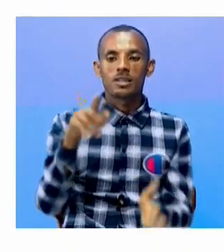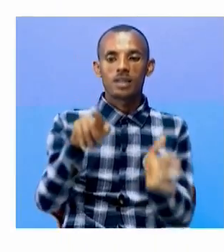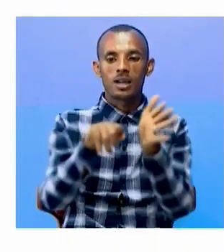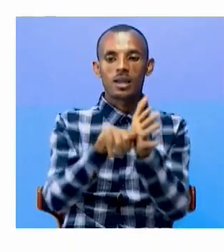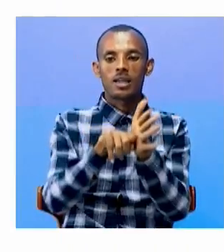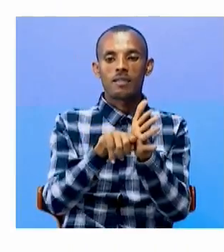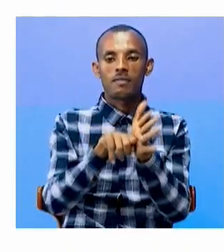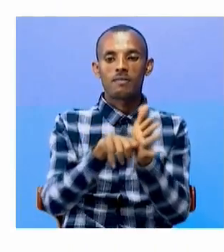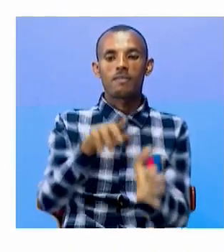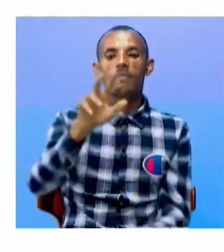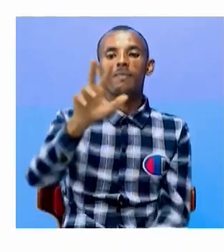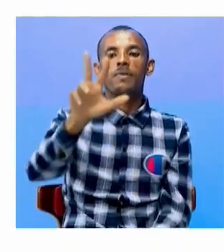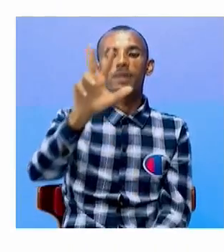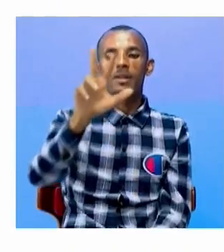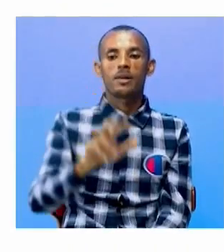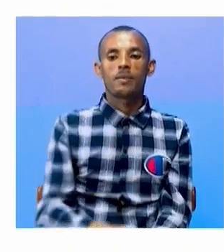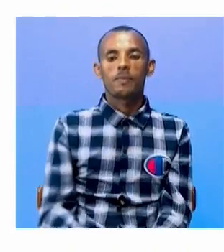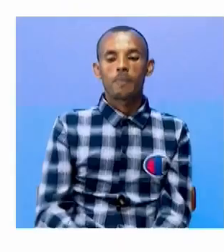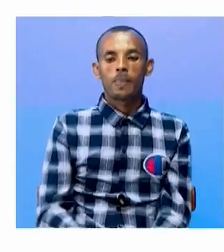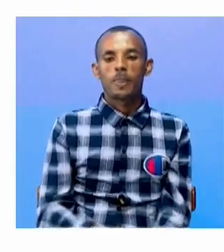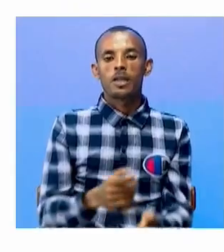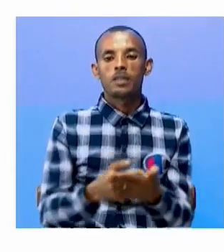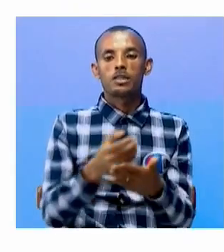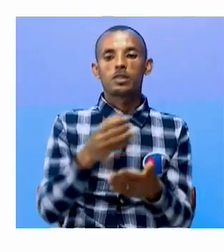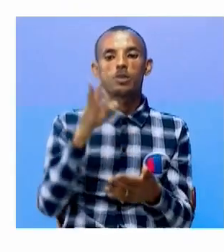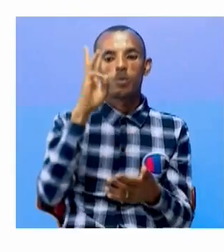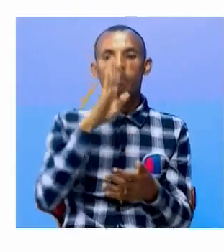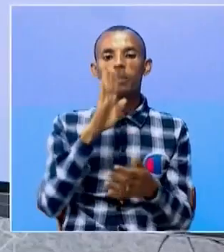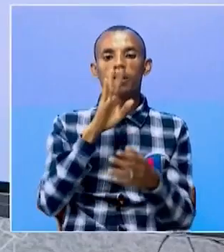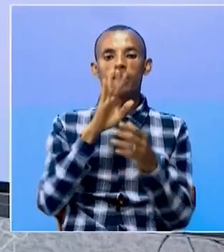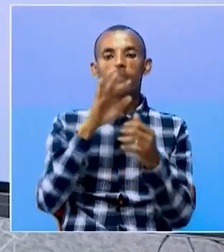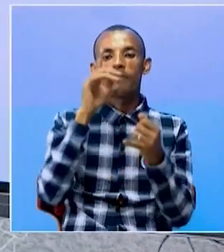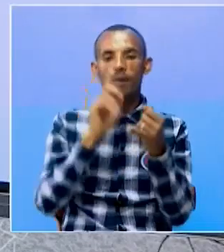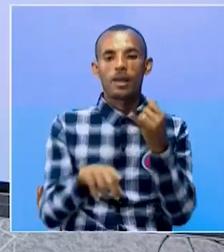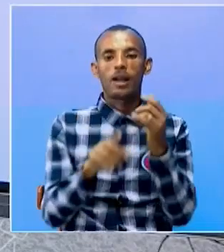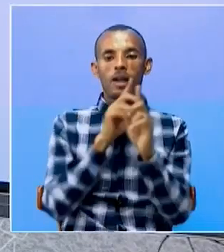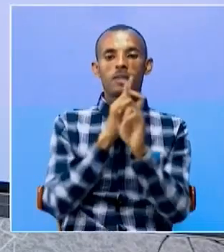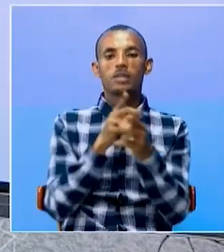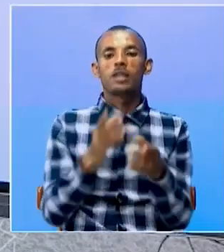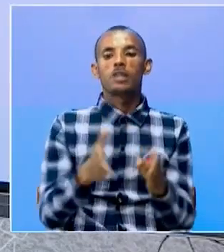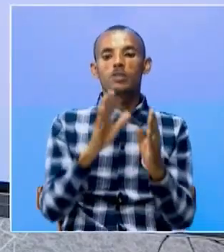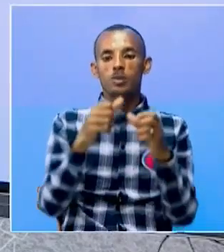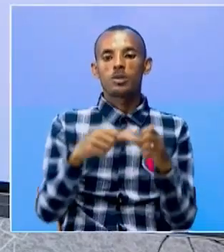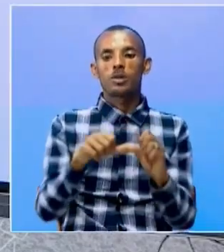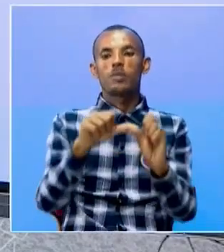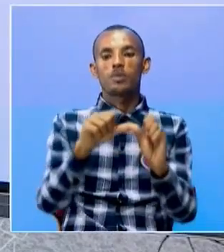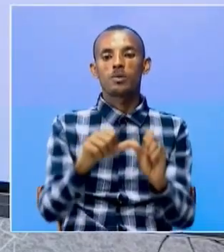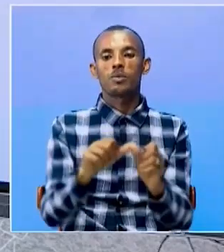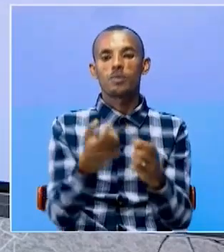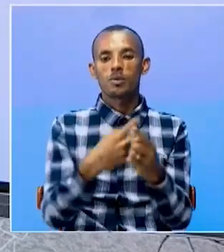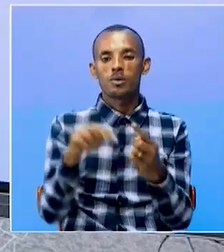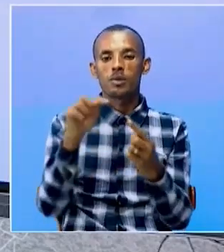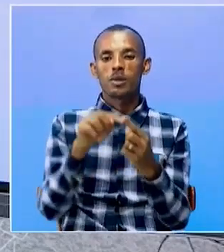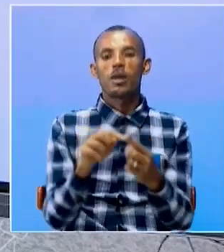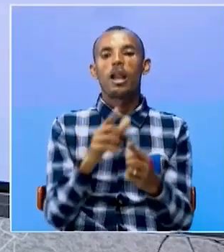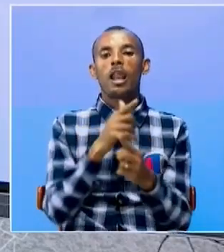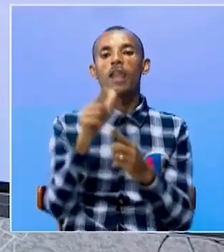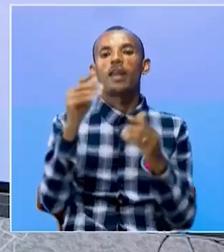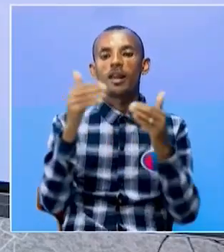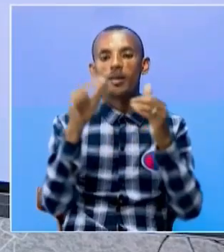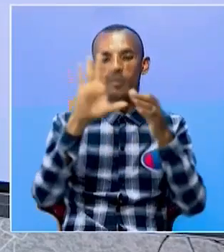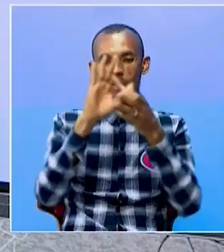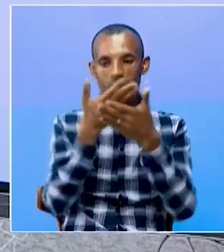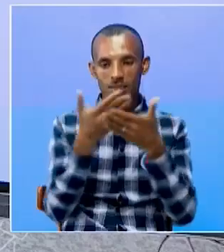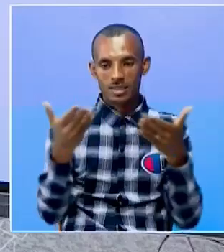it's -3. This will be the final answer. Now, let's continue to linear equations